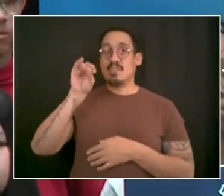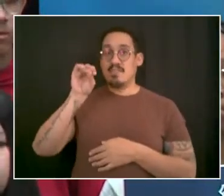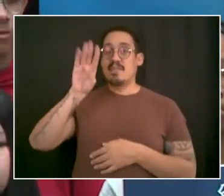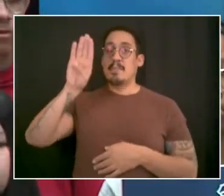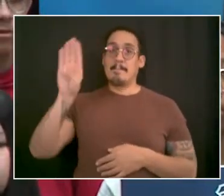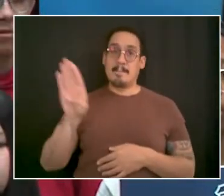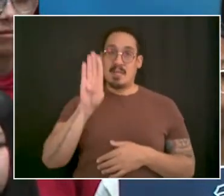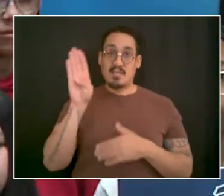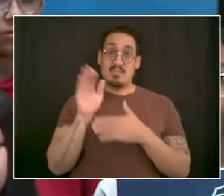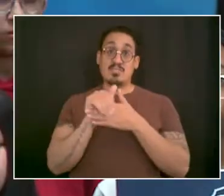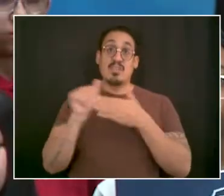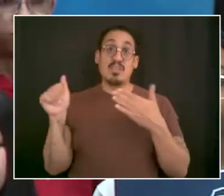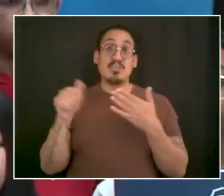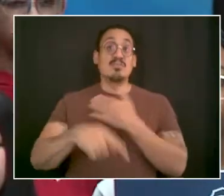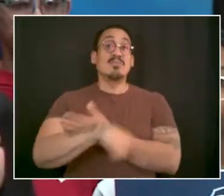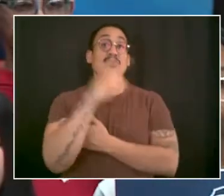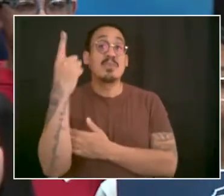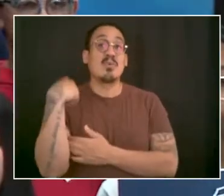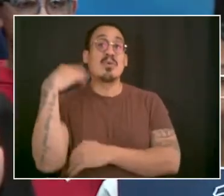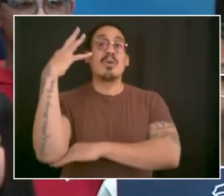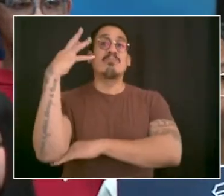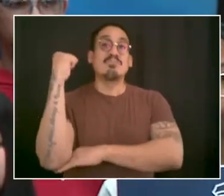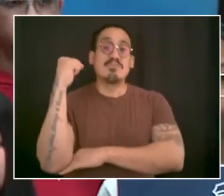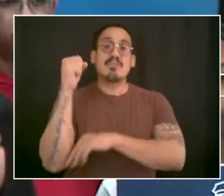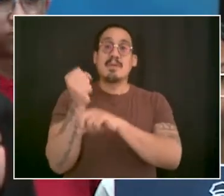by increasing the capital plan to a record